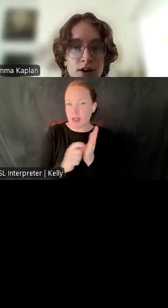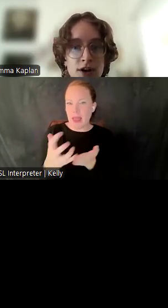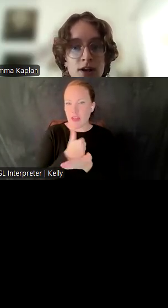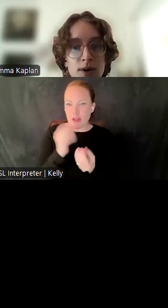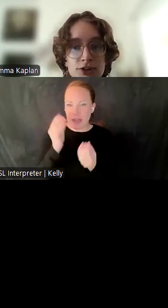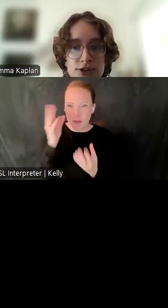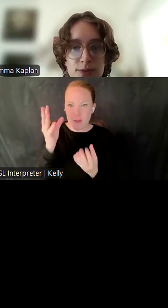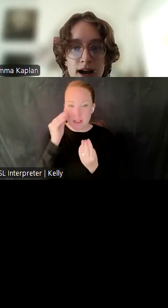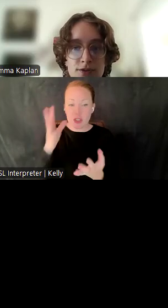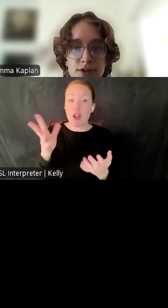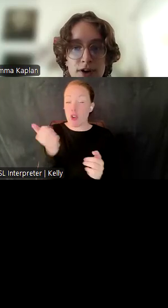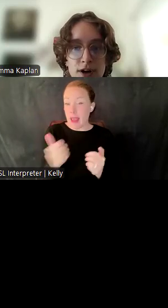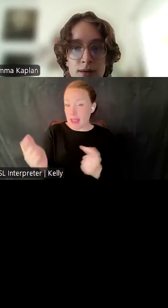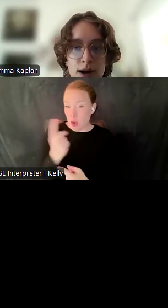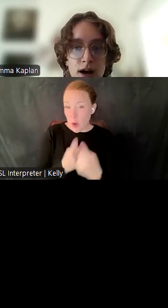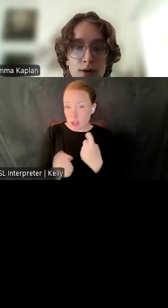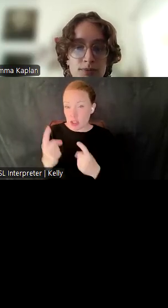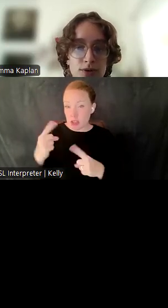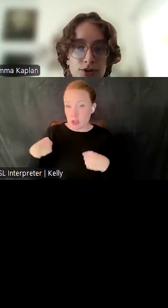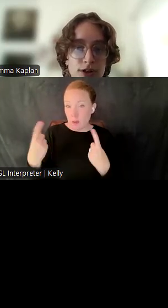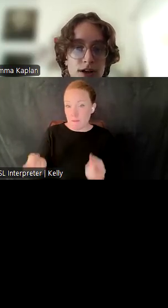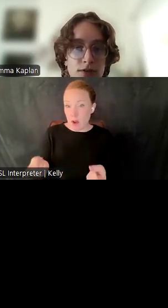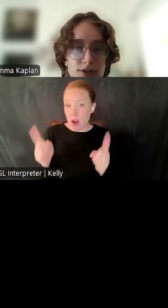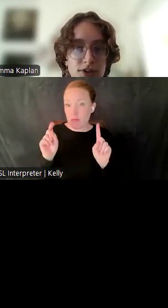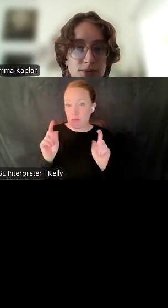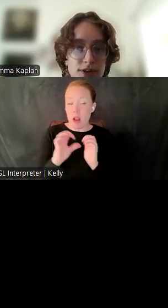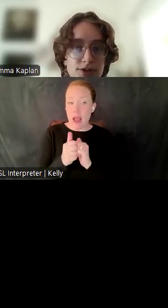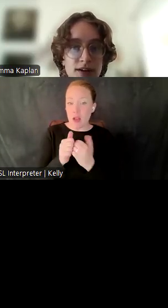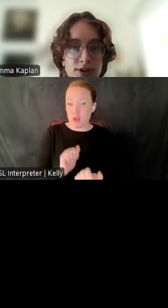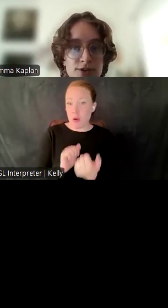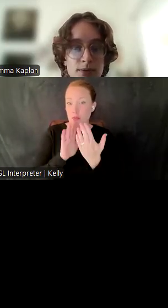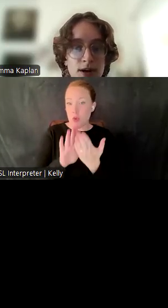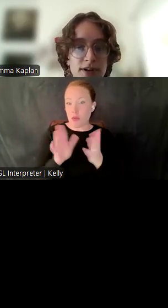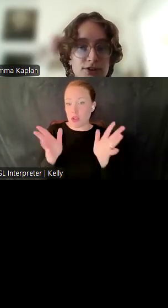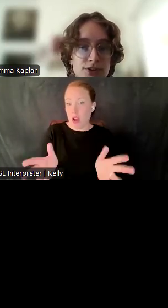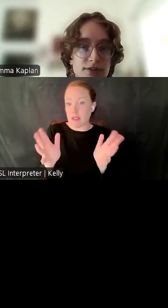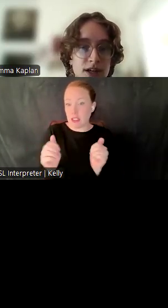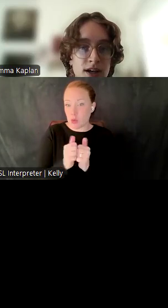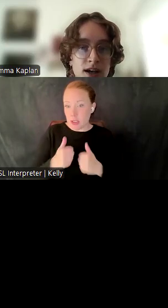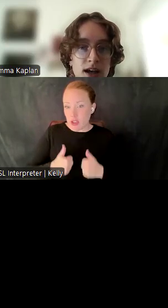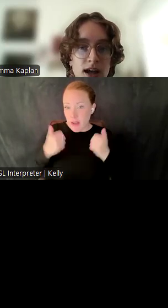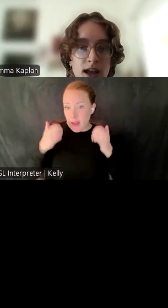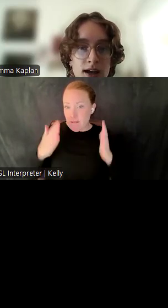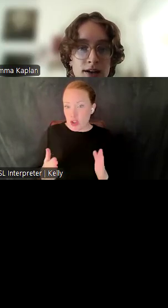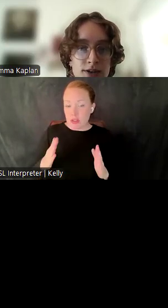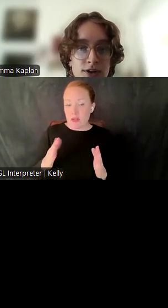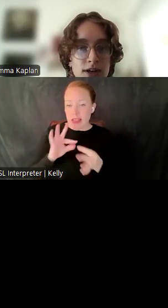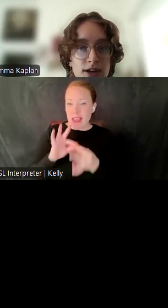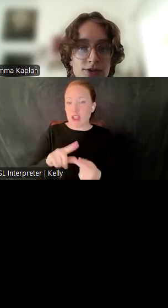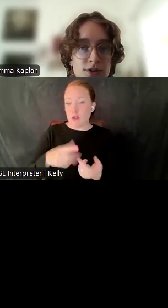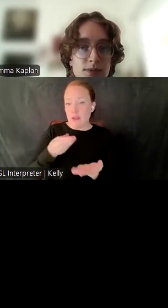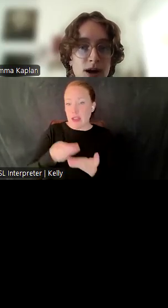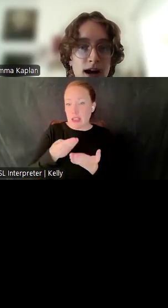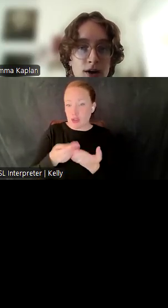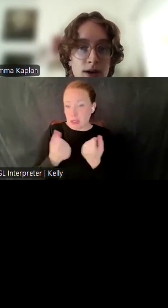everyone. Are there any questions that we have so far about how to approach starting a conversation with survivors about financial safety? And are